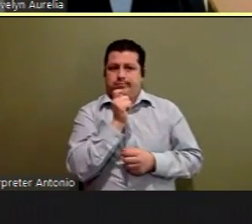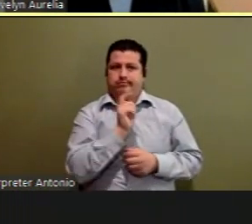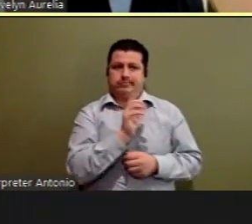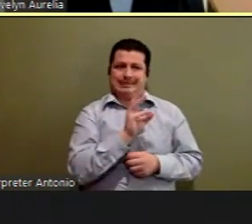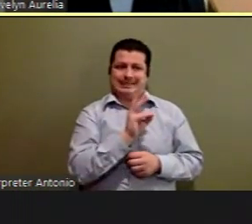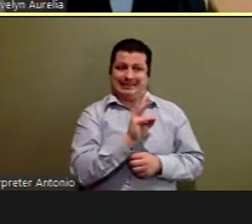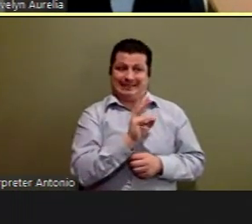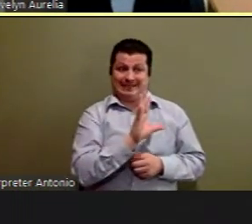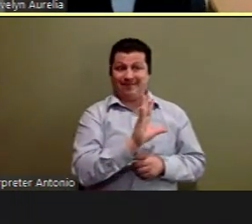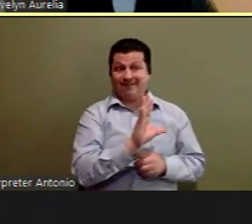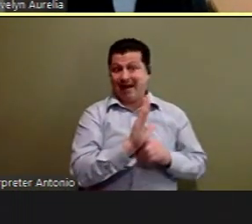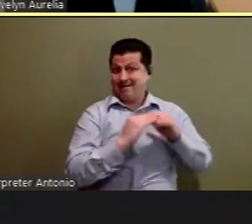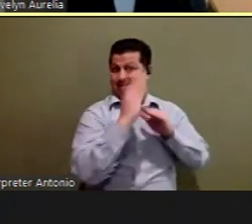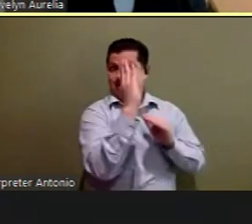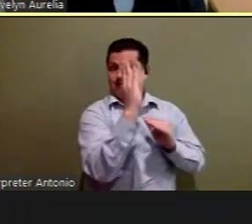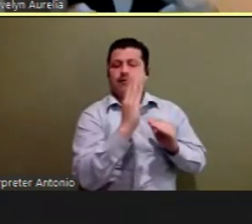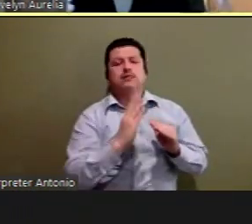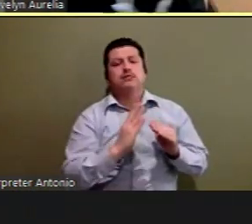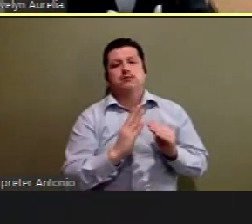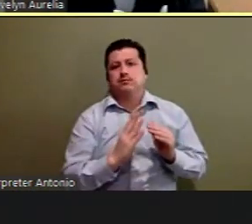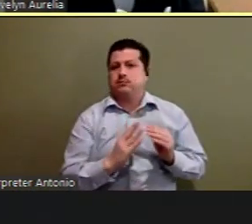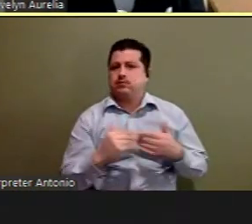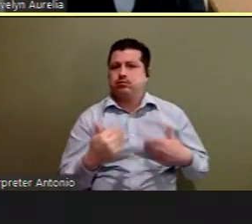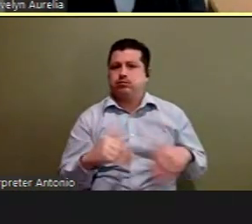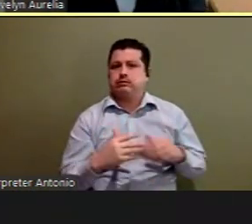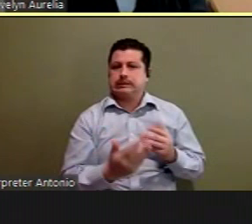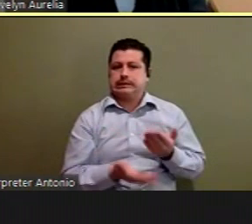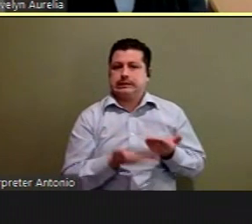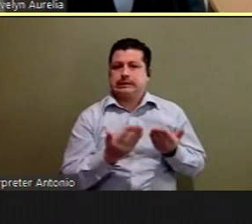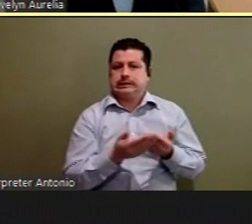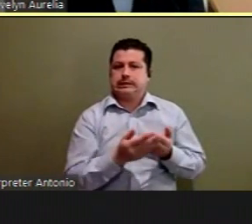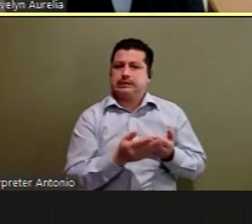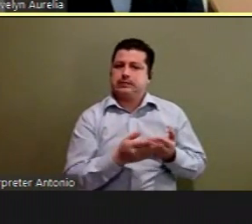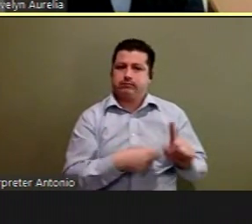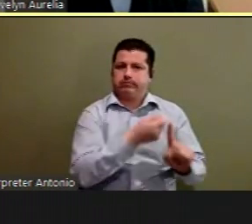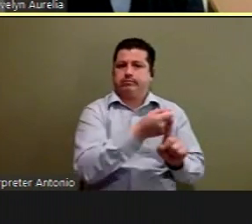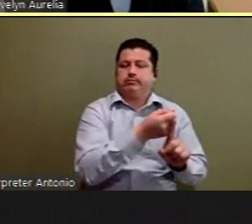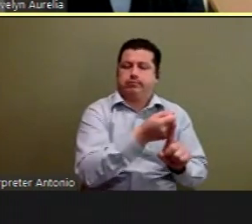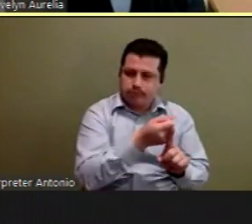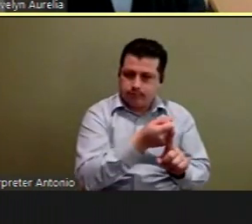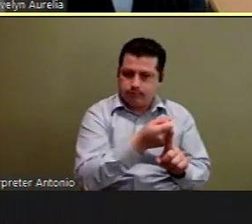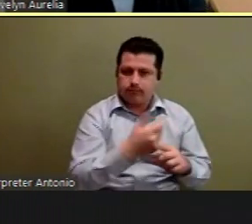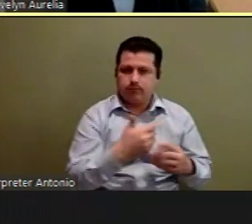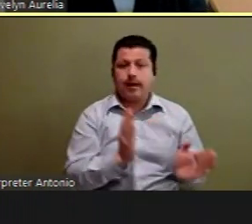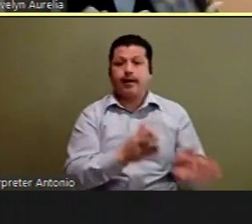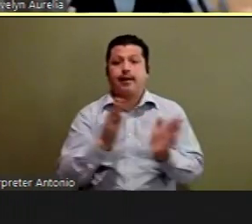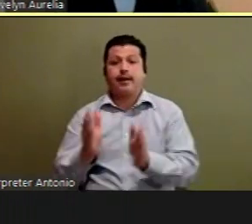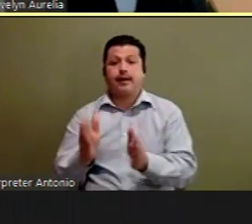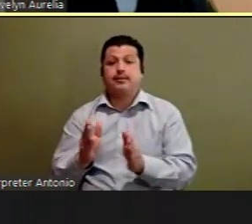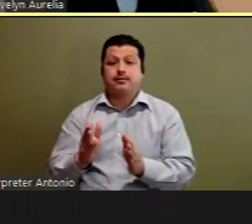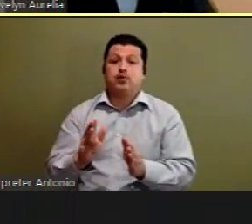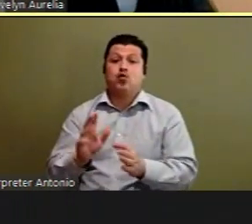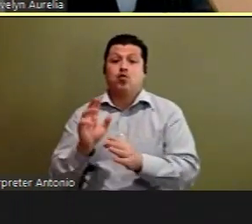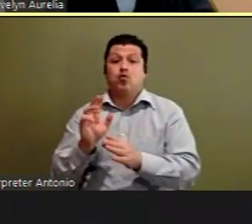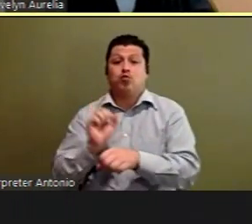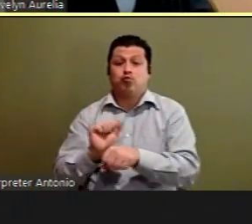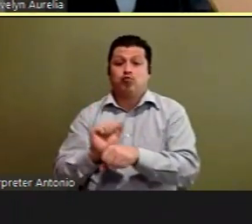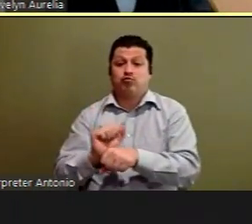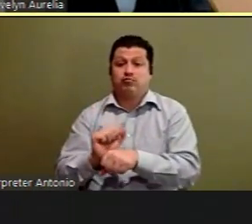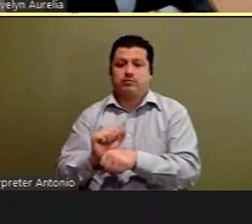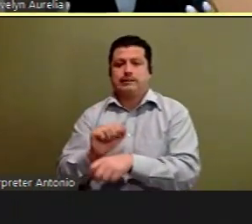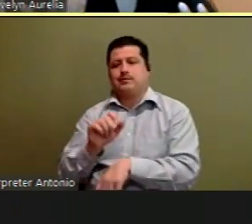over 65 who can get vaccinated. Next in line will be workers in essential and critical industries, workers